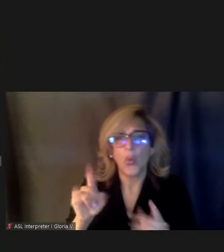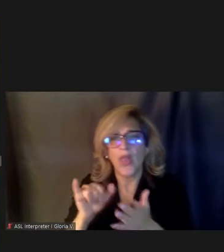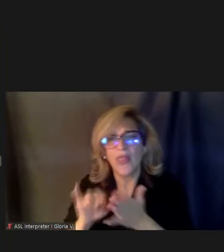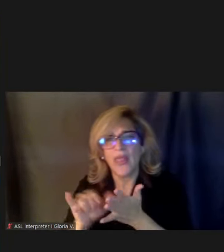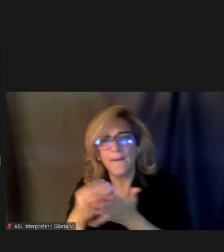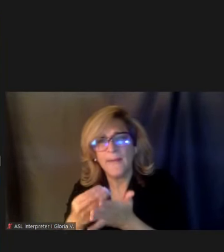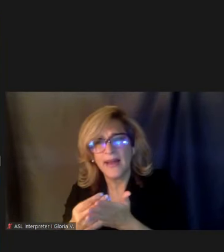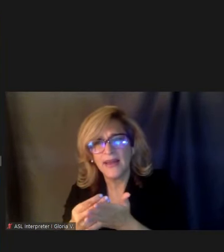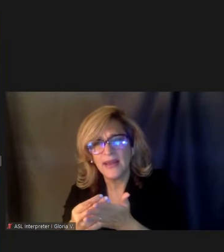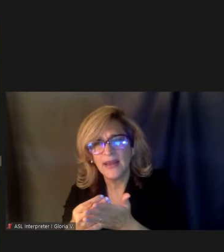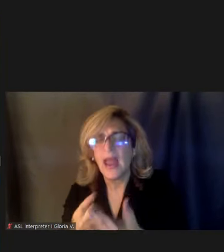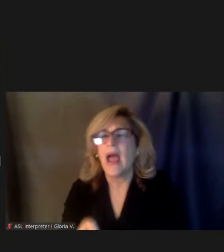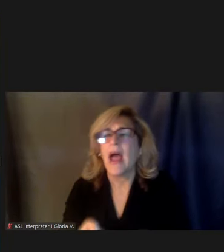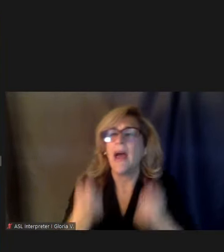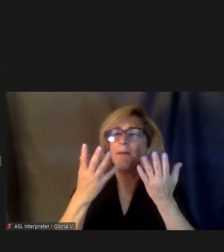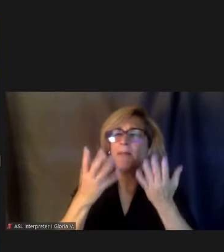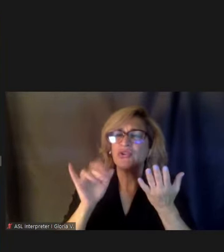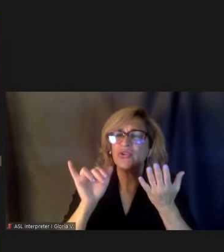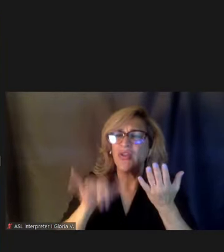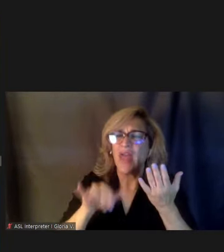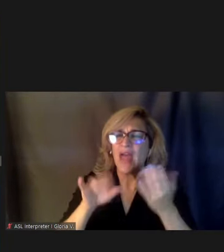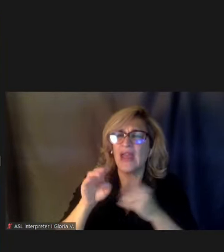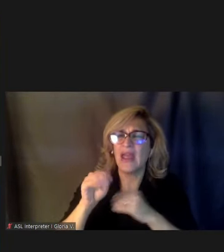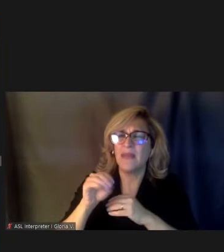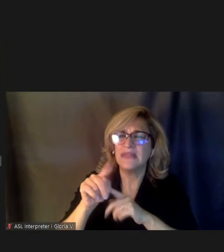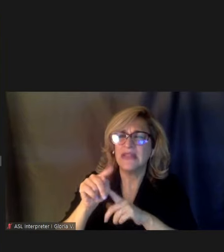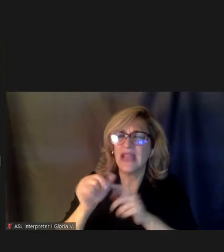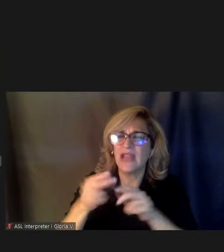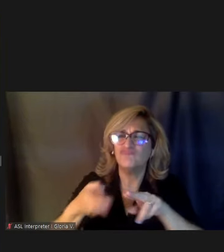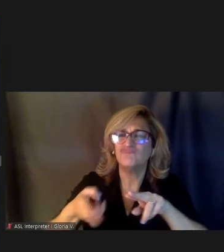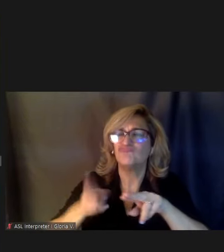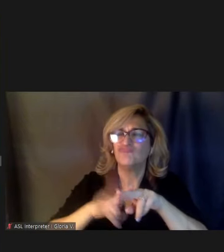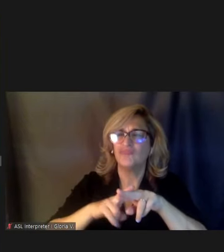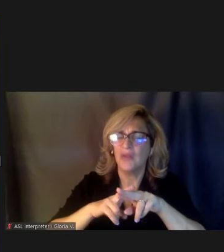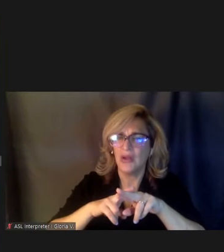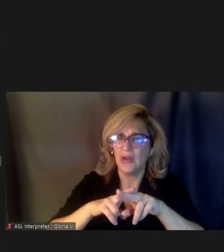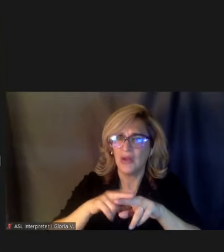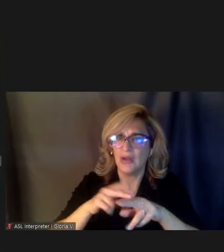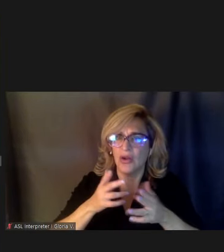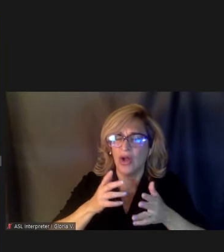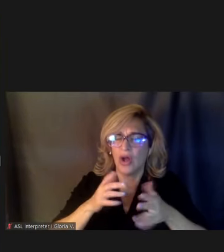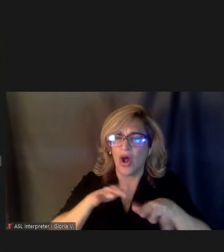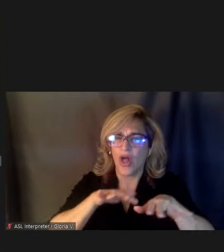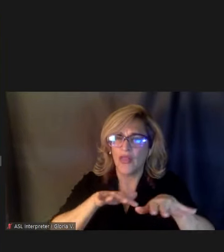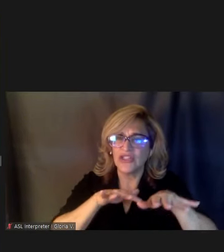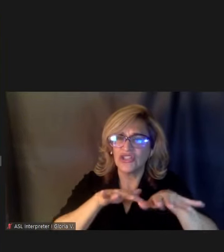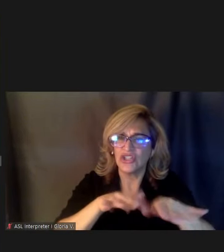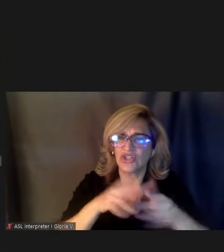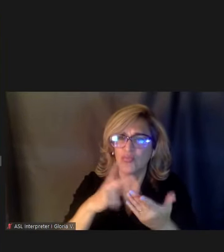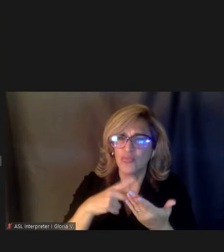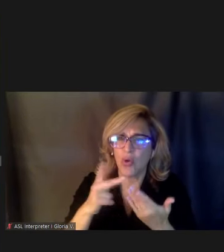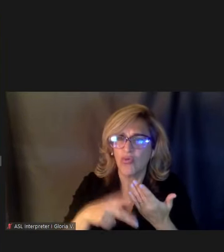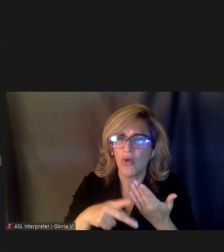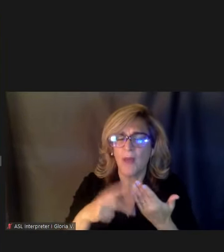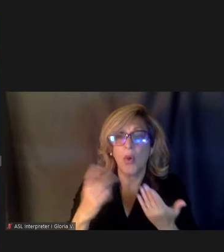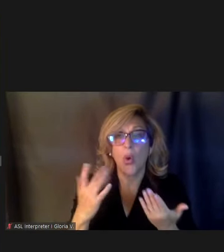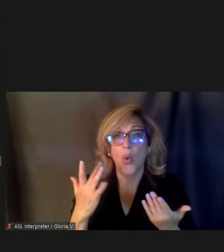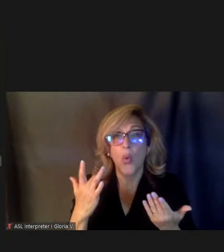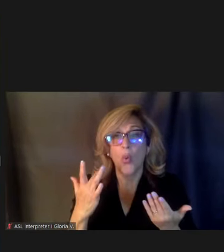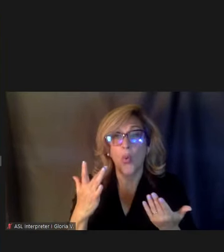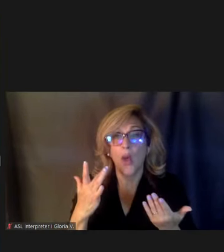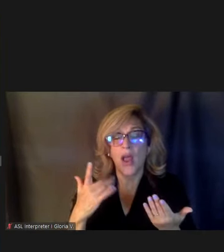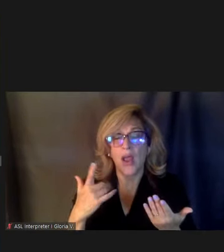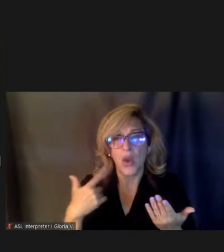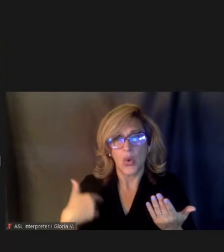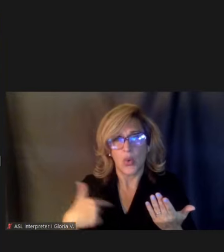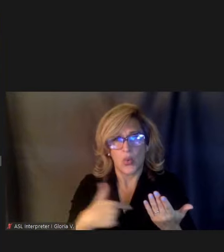How much MTA has been raising has raised on the congestion program? While we